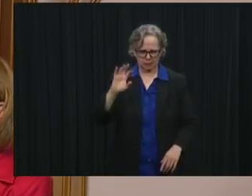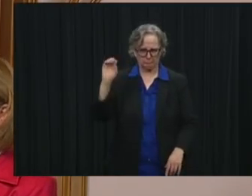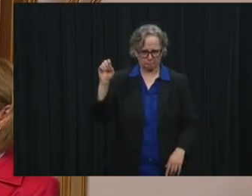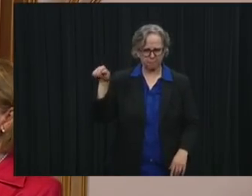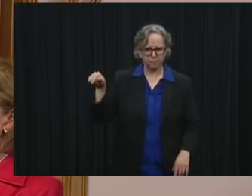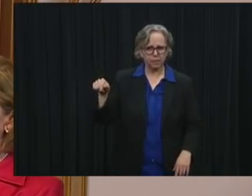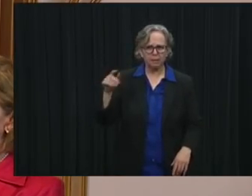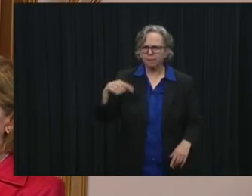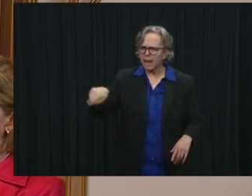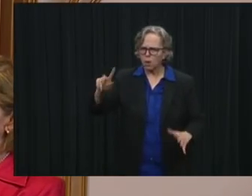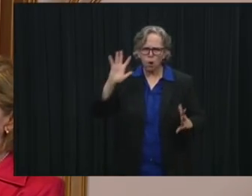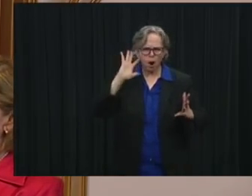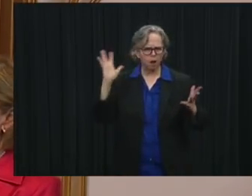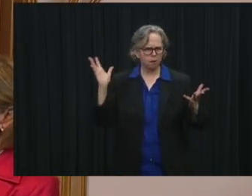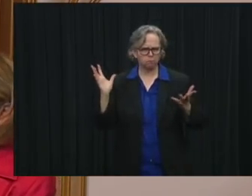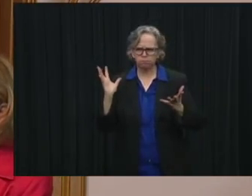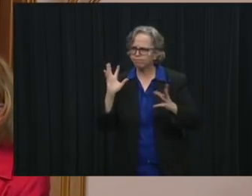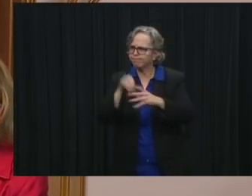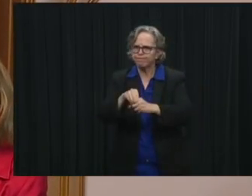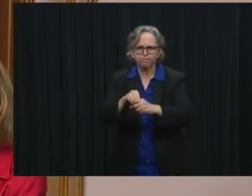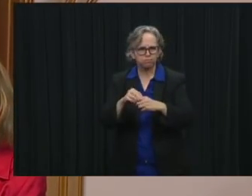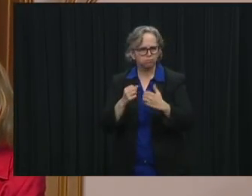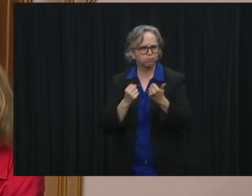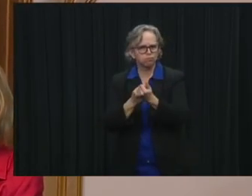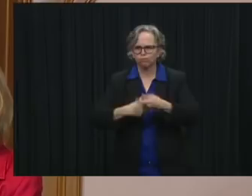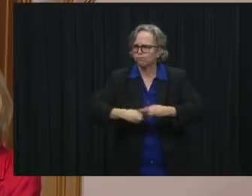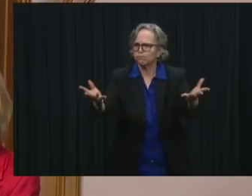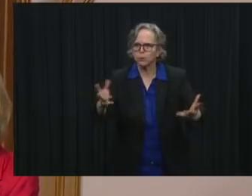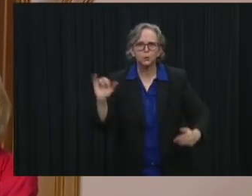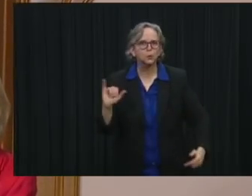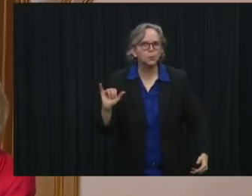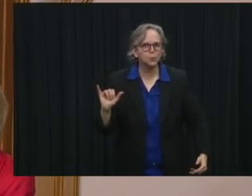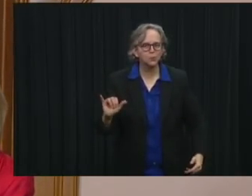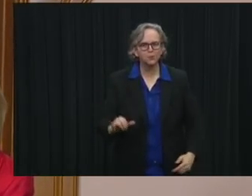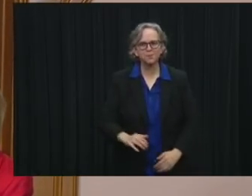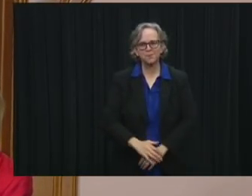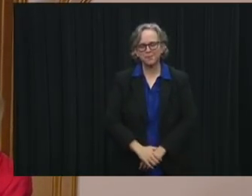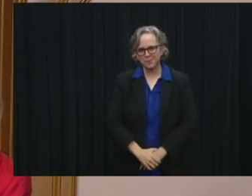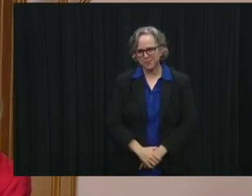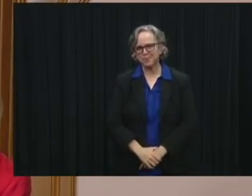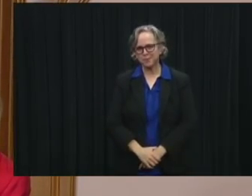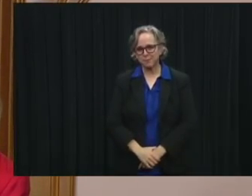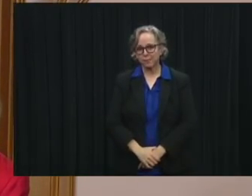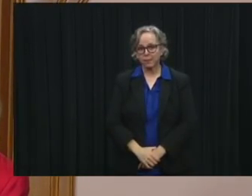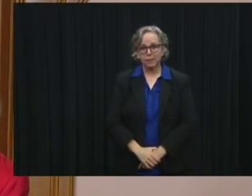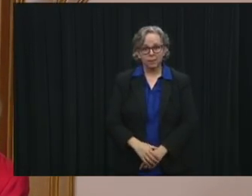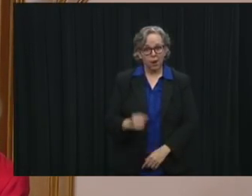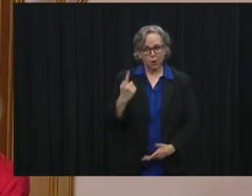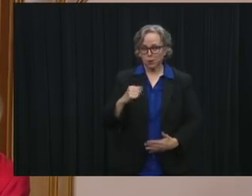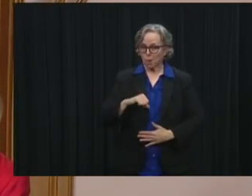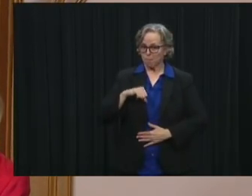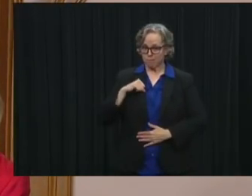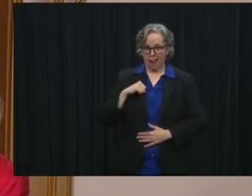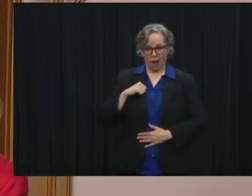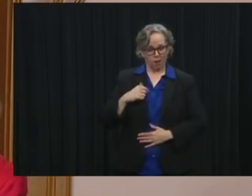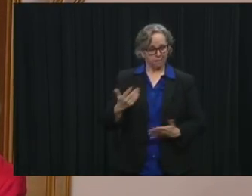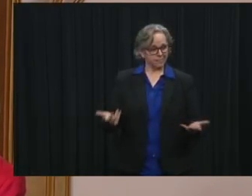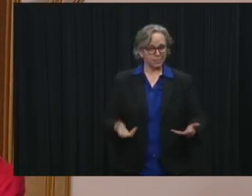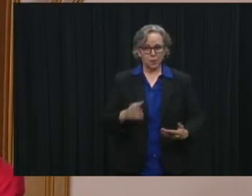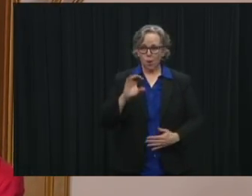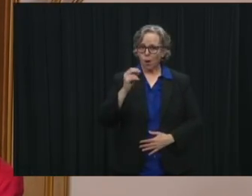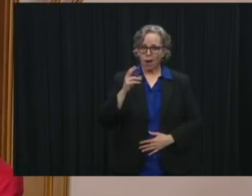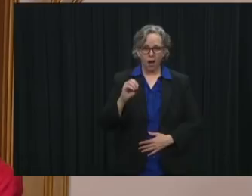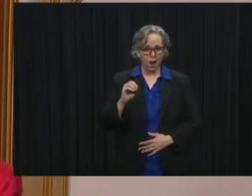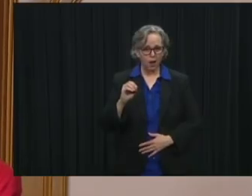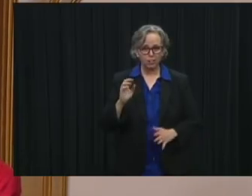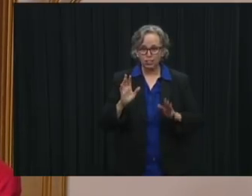I'm also proud of Ohio's higher education, businesses, healthcare sectors who are